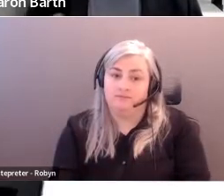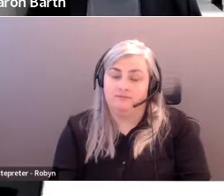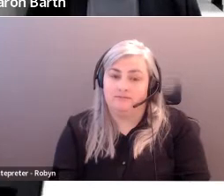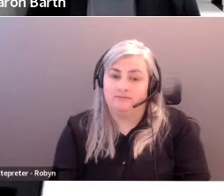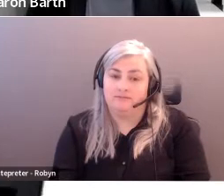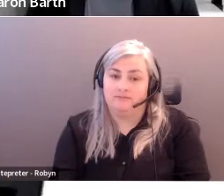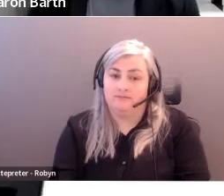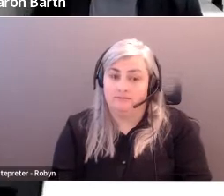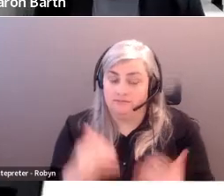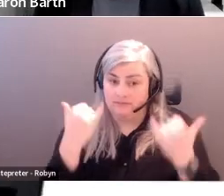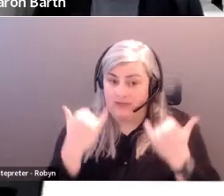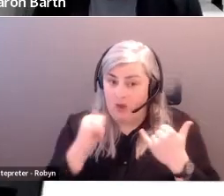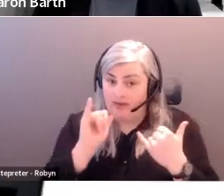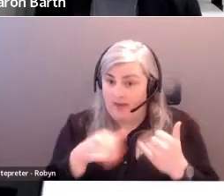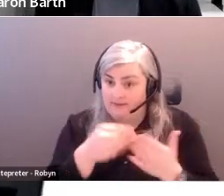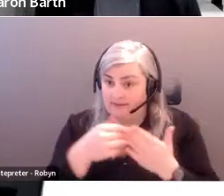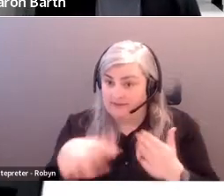How about now?